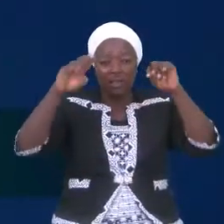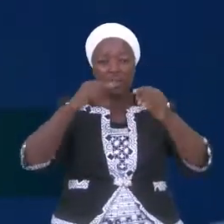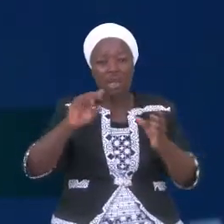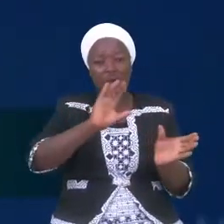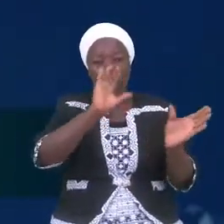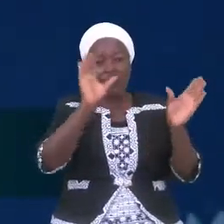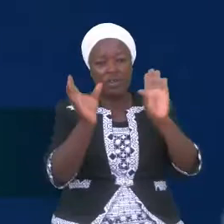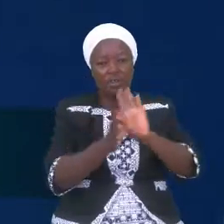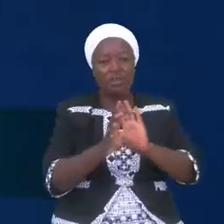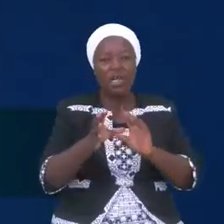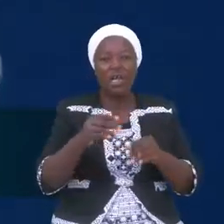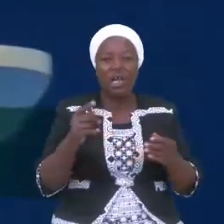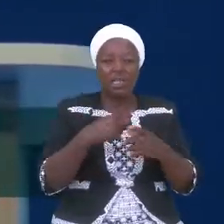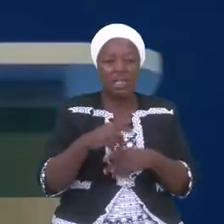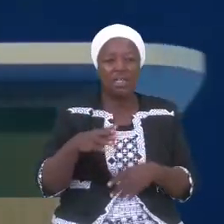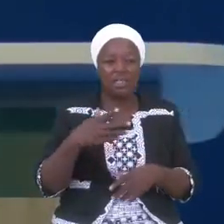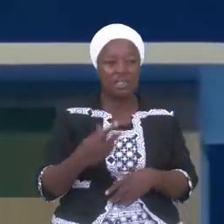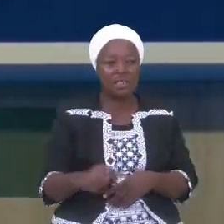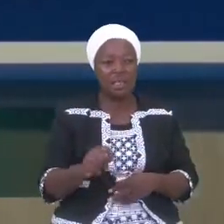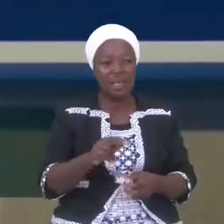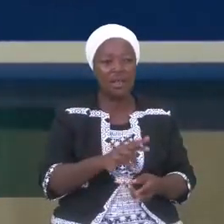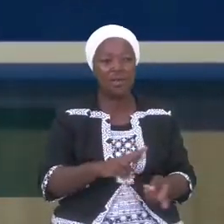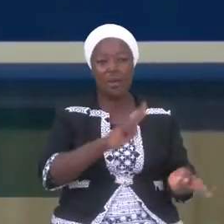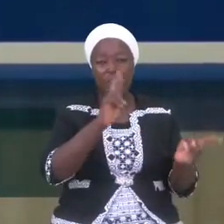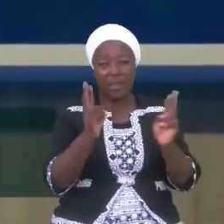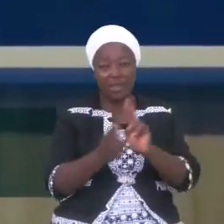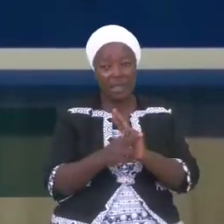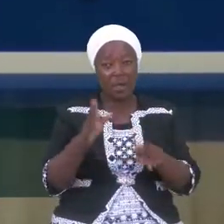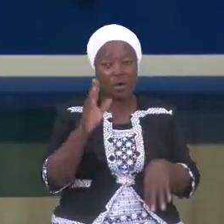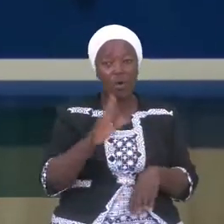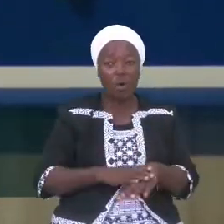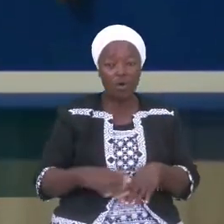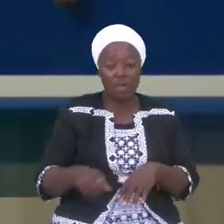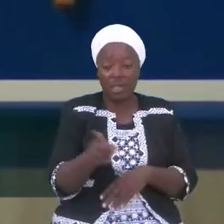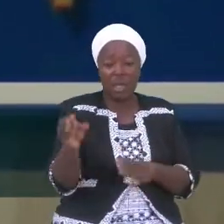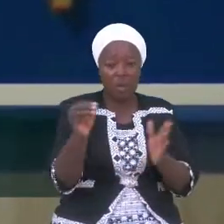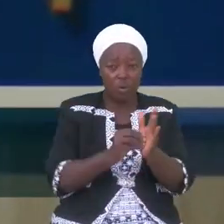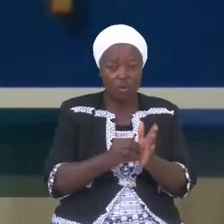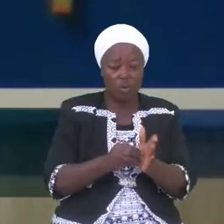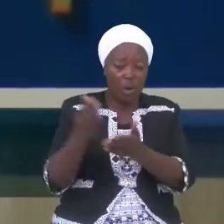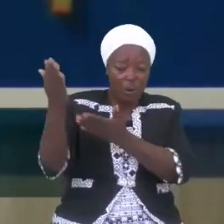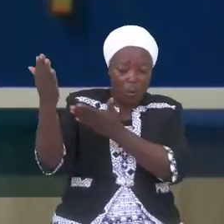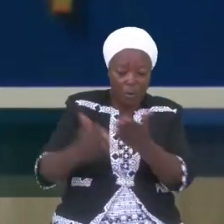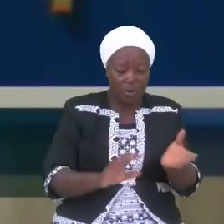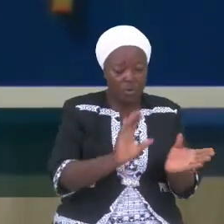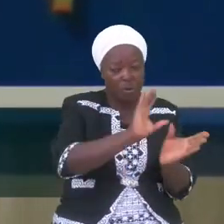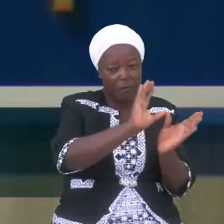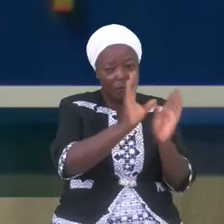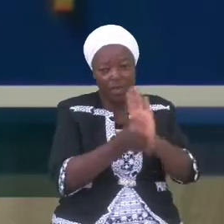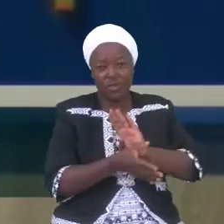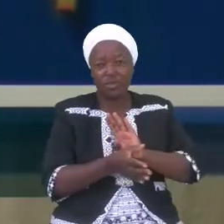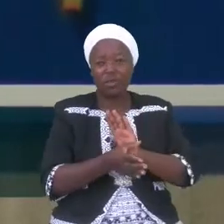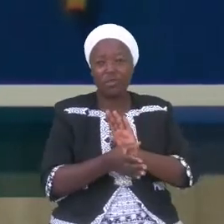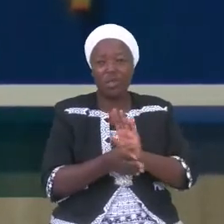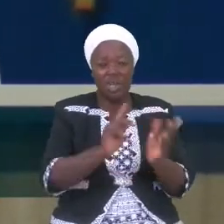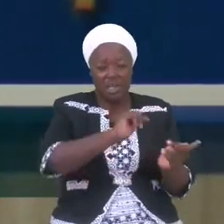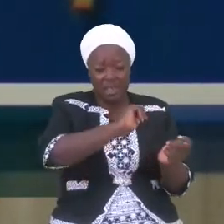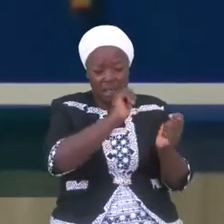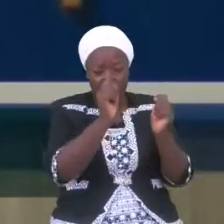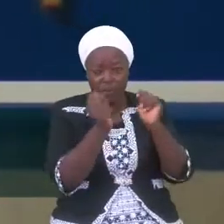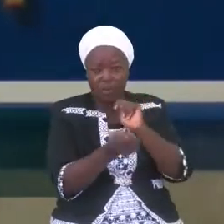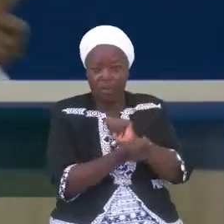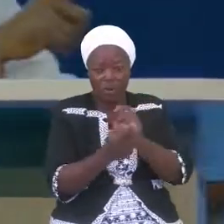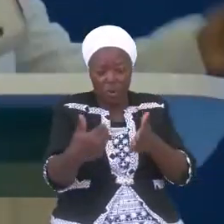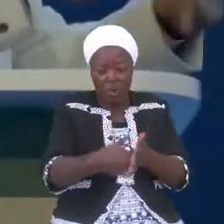declaring the conversion, the repentance on their own part brought conversion, transformation,